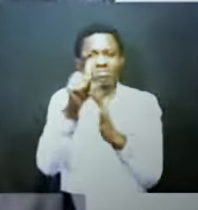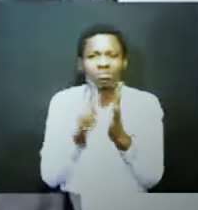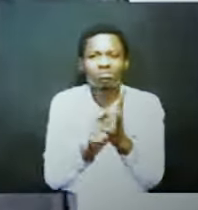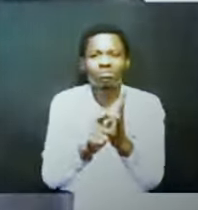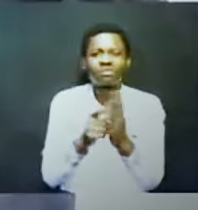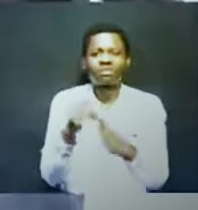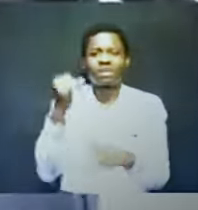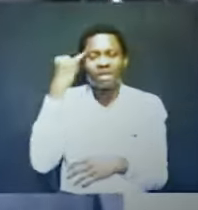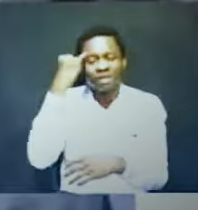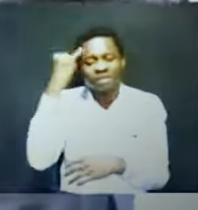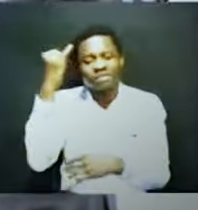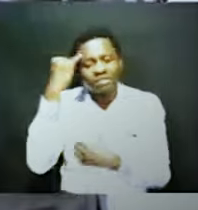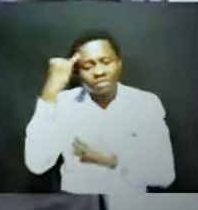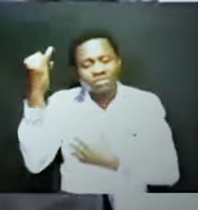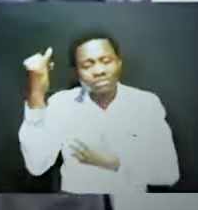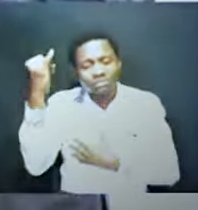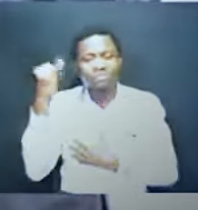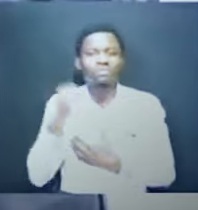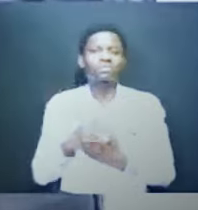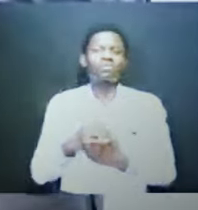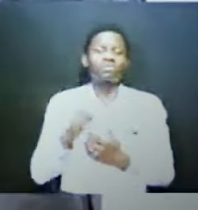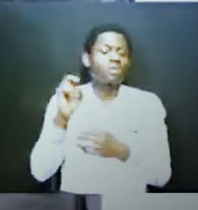ideology, or a